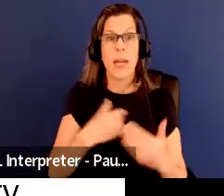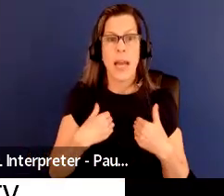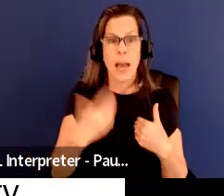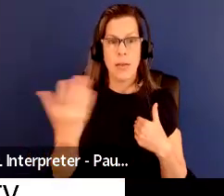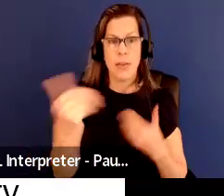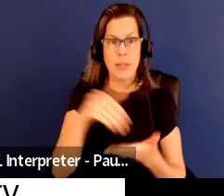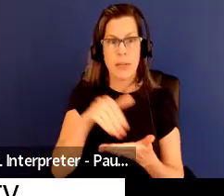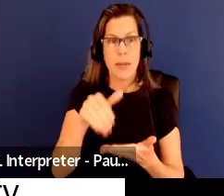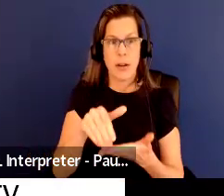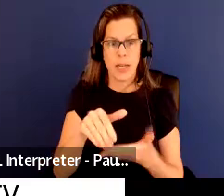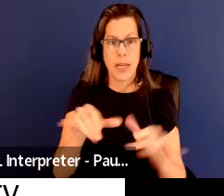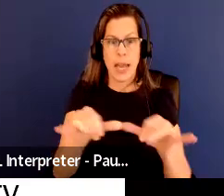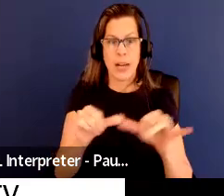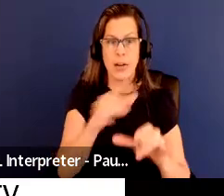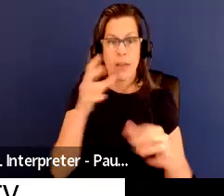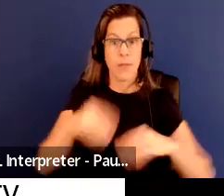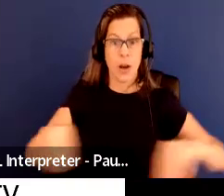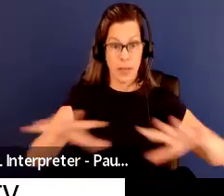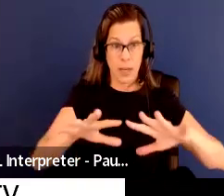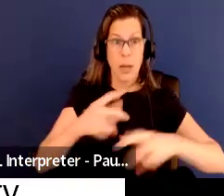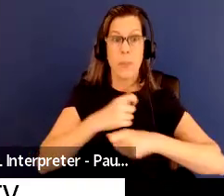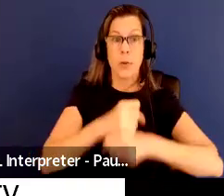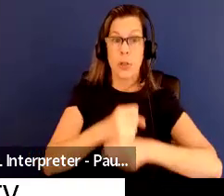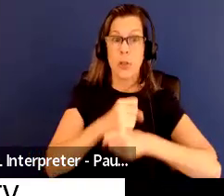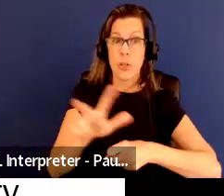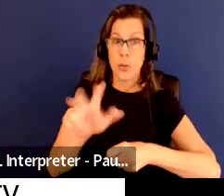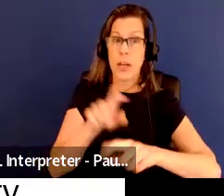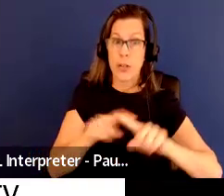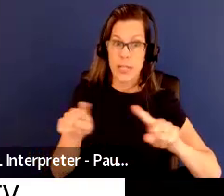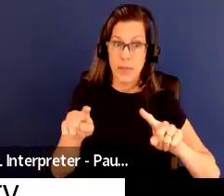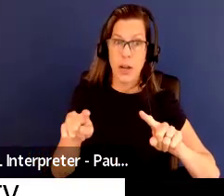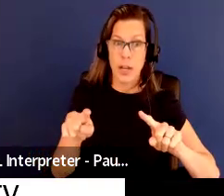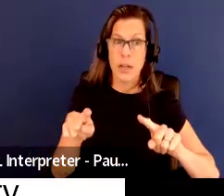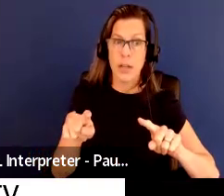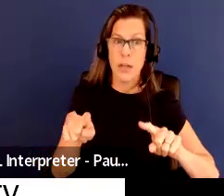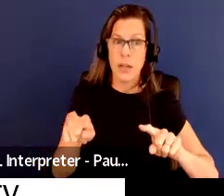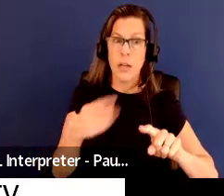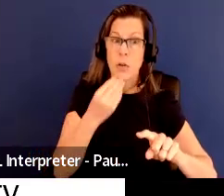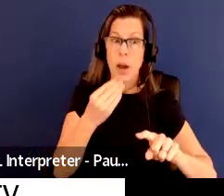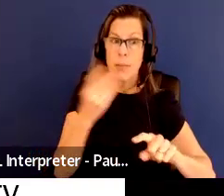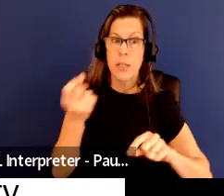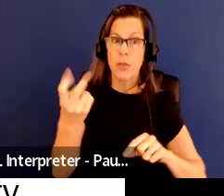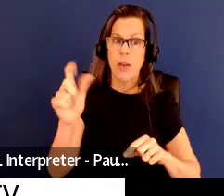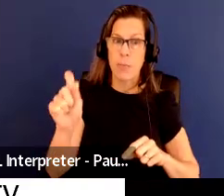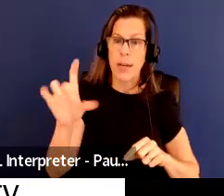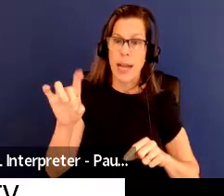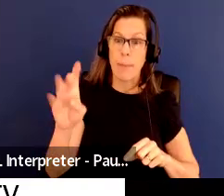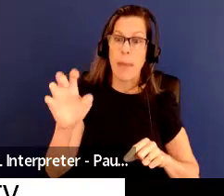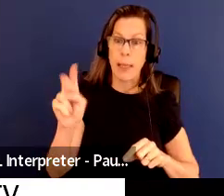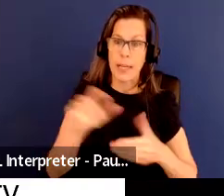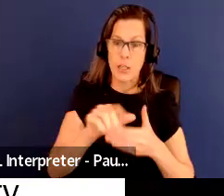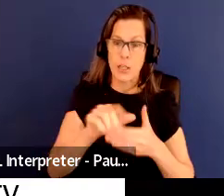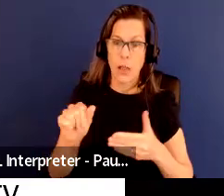million acres of farmland that produce 300 different crops, a $12.8 billion